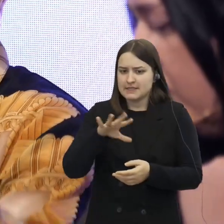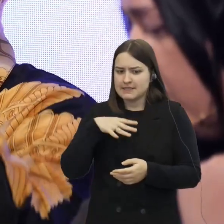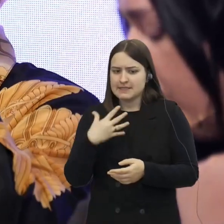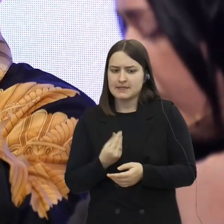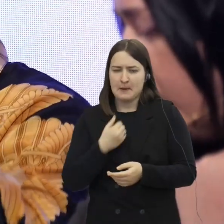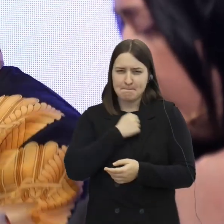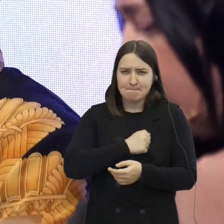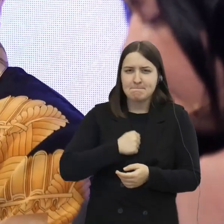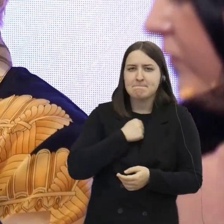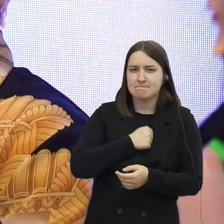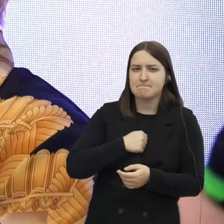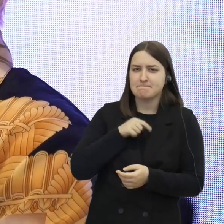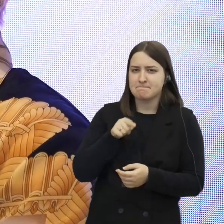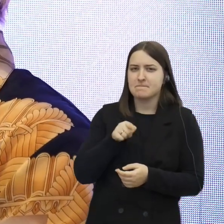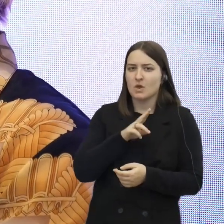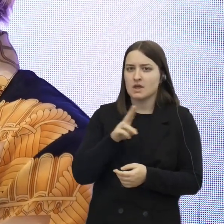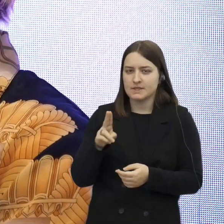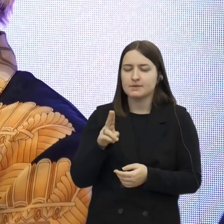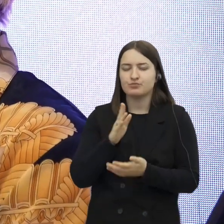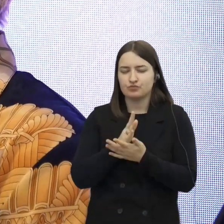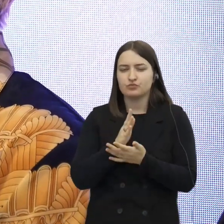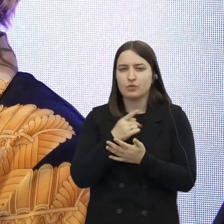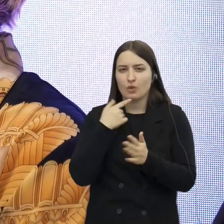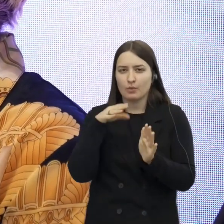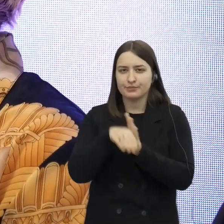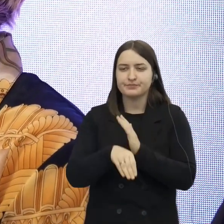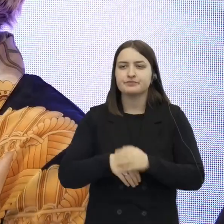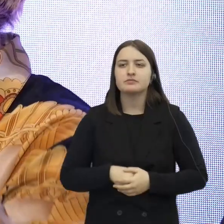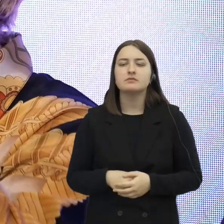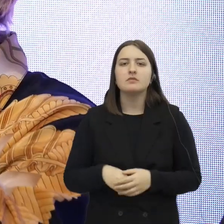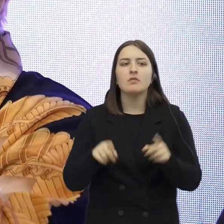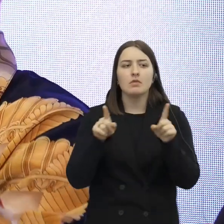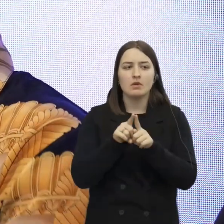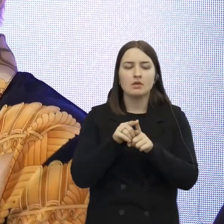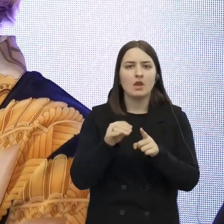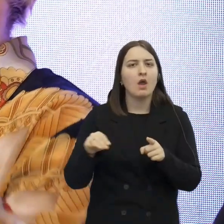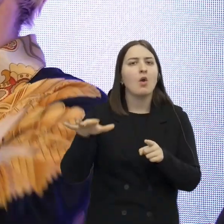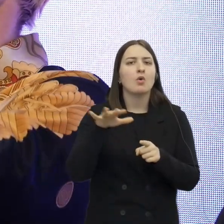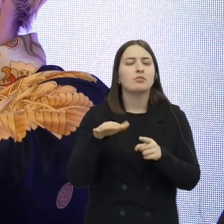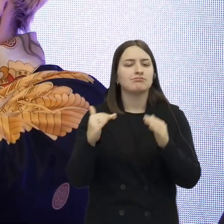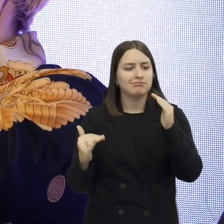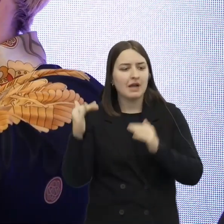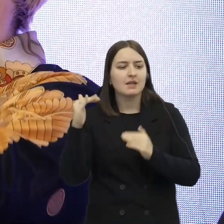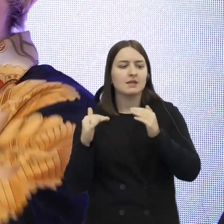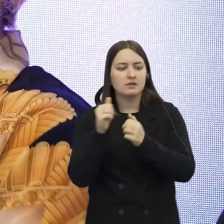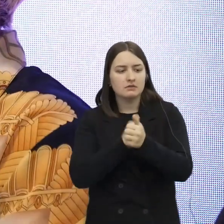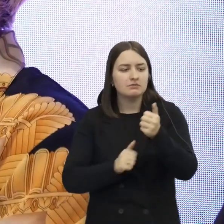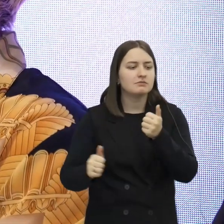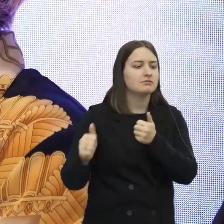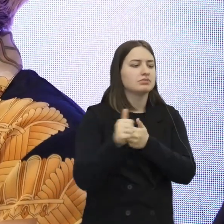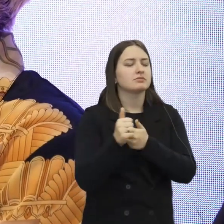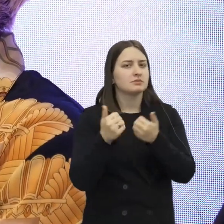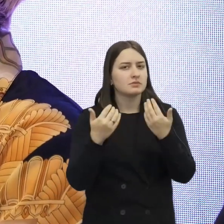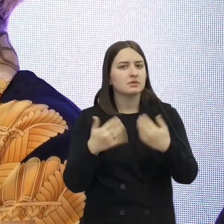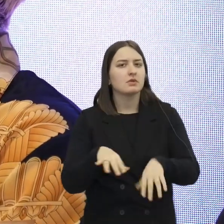Europeans as more advanced, and that we would have to go somewhere to educate the less advanced people